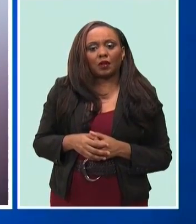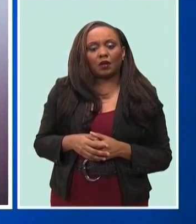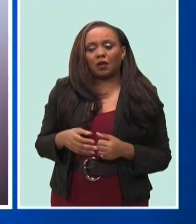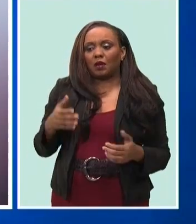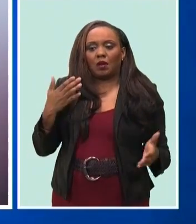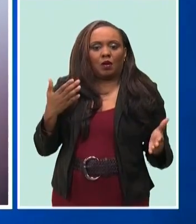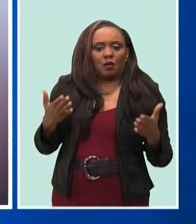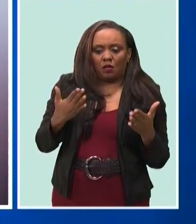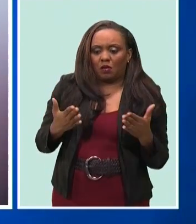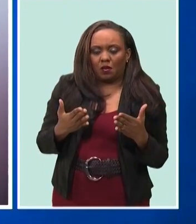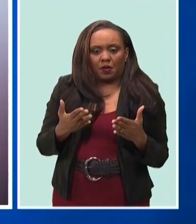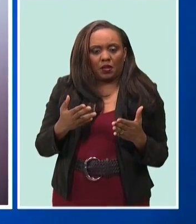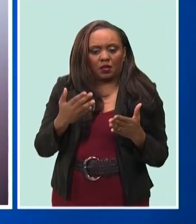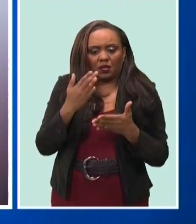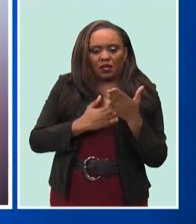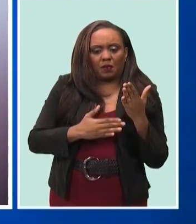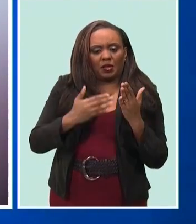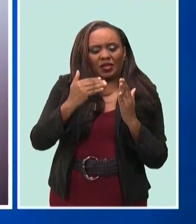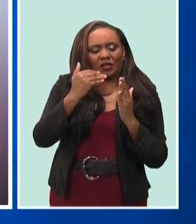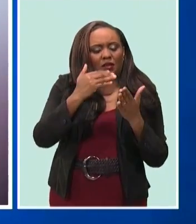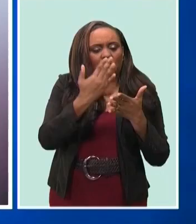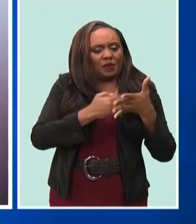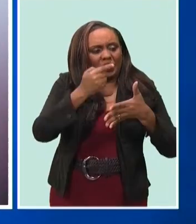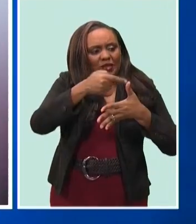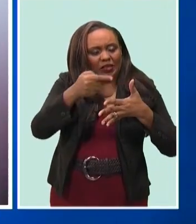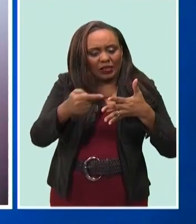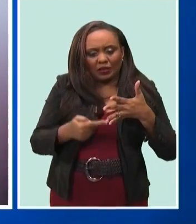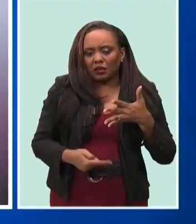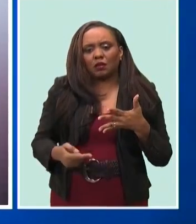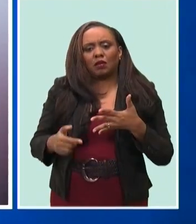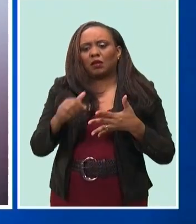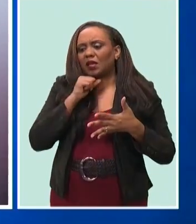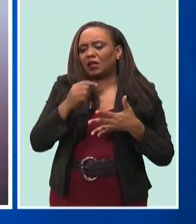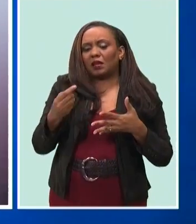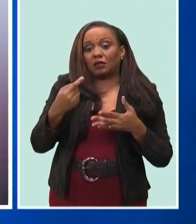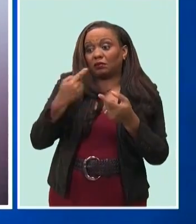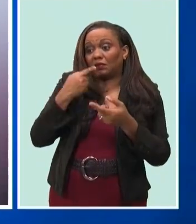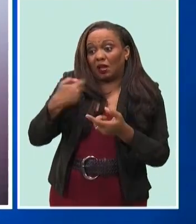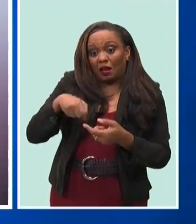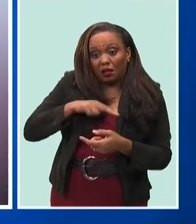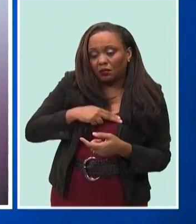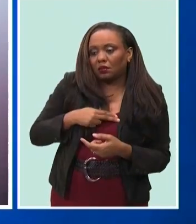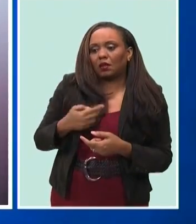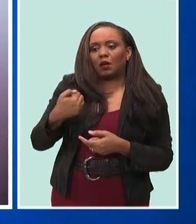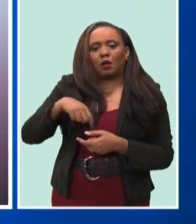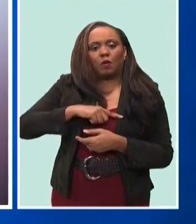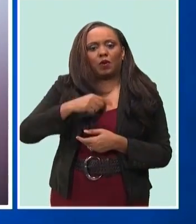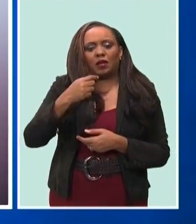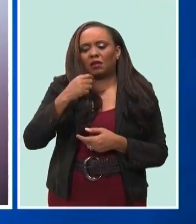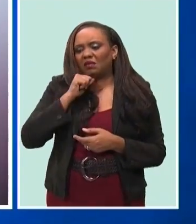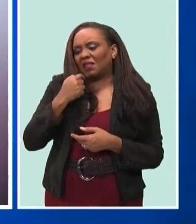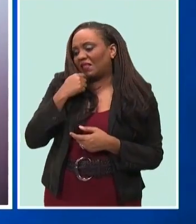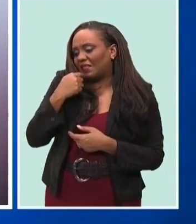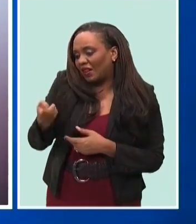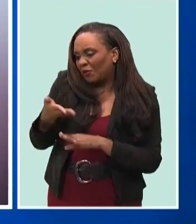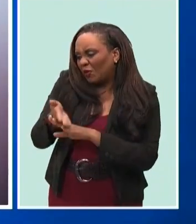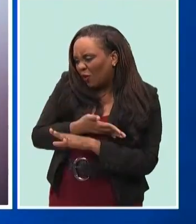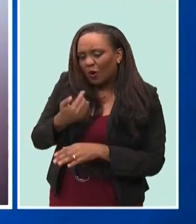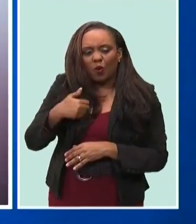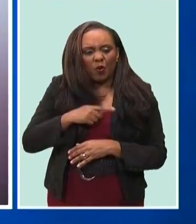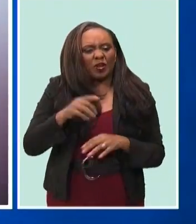Band then. Basically how it came out is like, well, we're not telling you what we plan to do, we're telling you what we did. However,